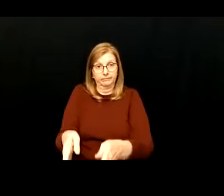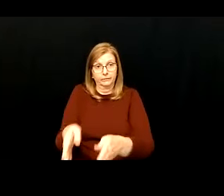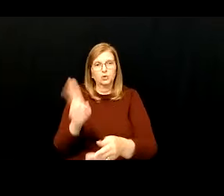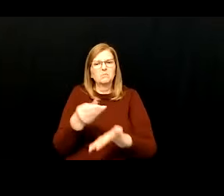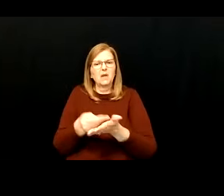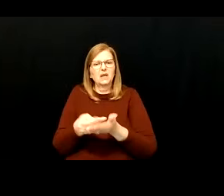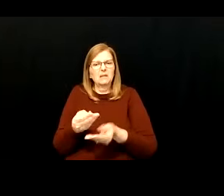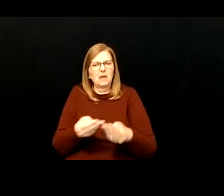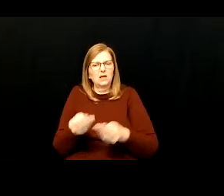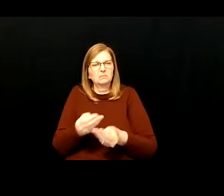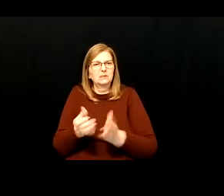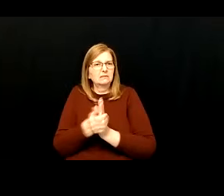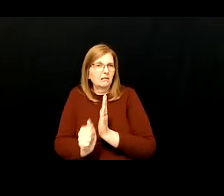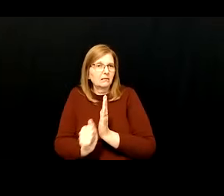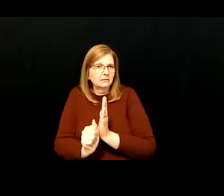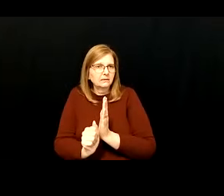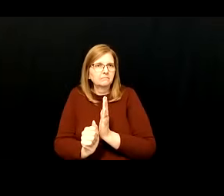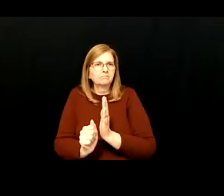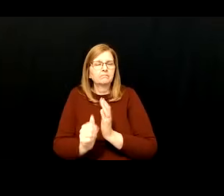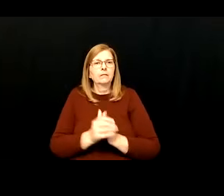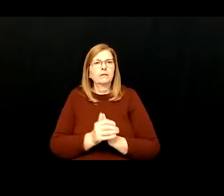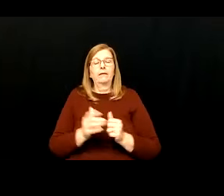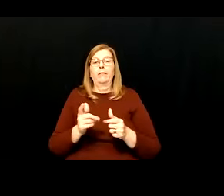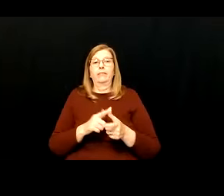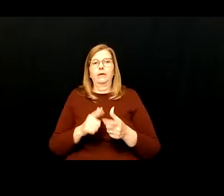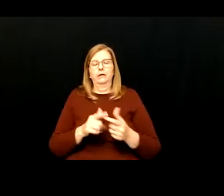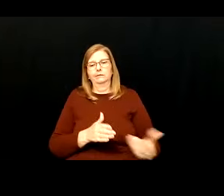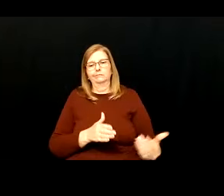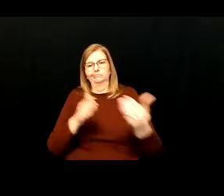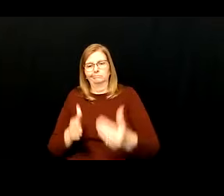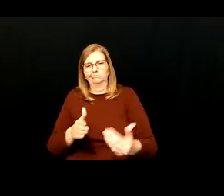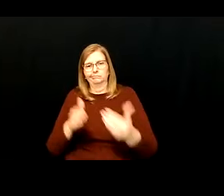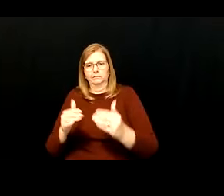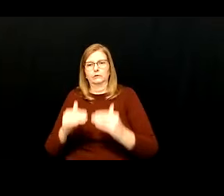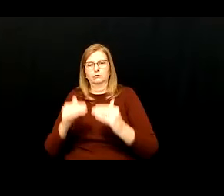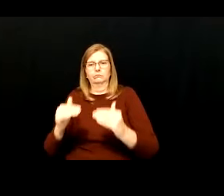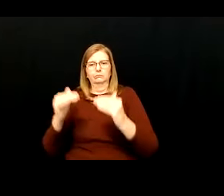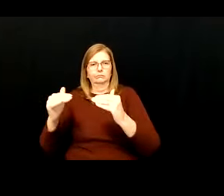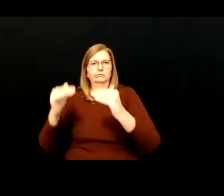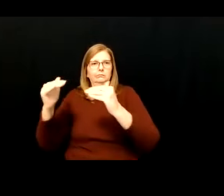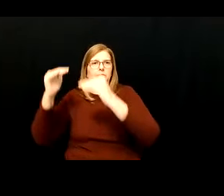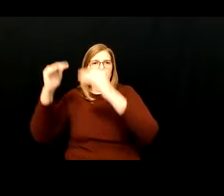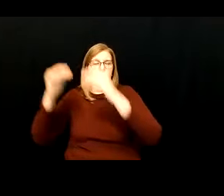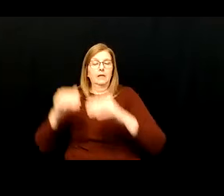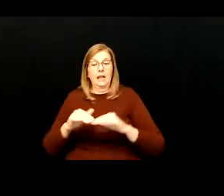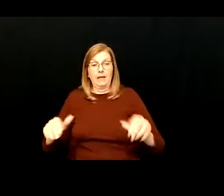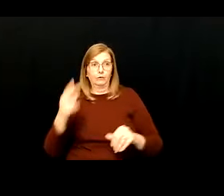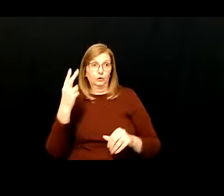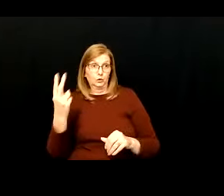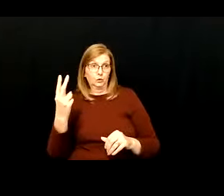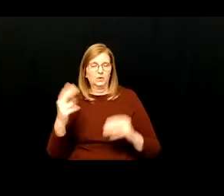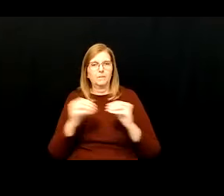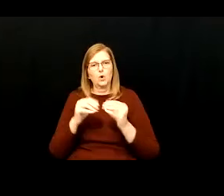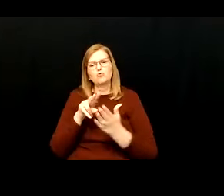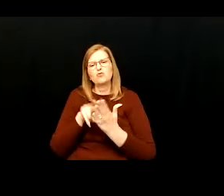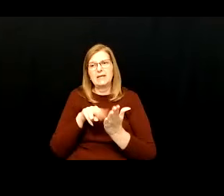management skills. And then it goes on to those level 2 things. So the level 2 is more